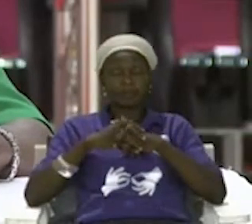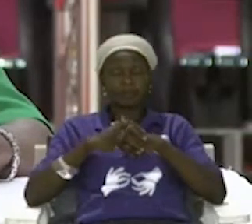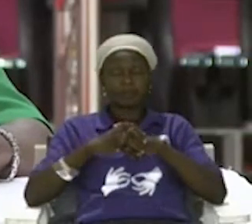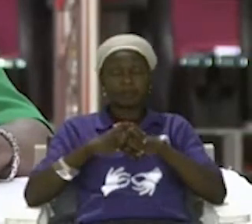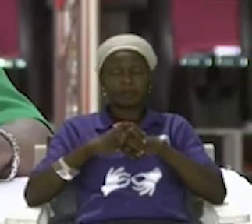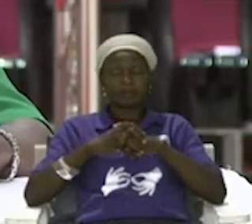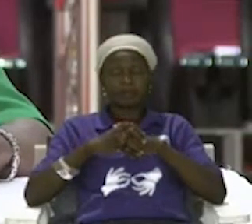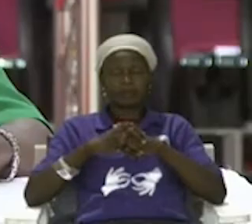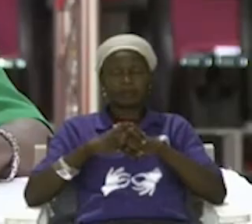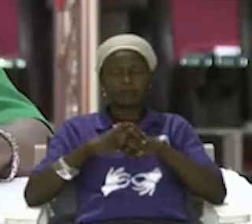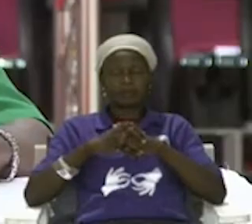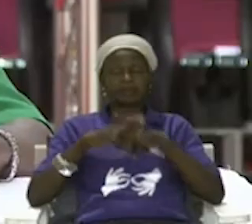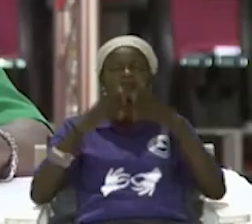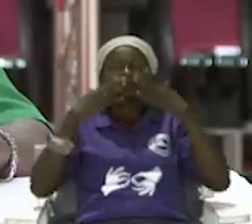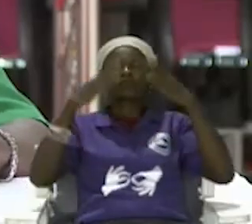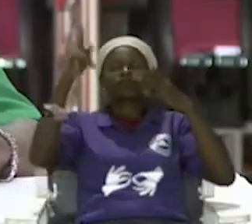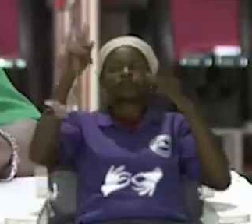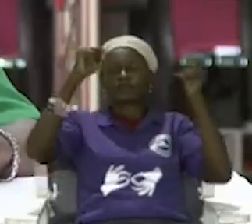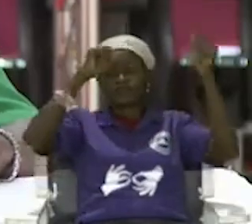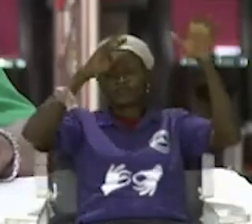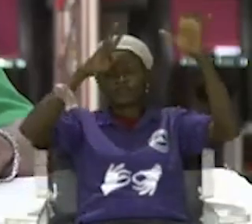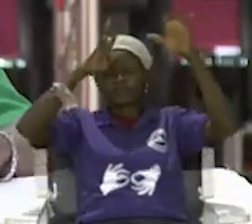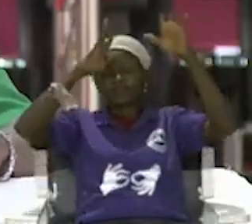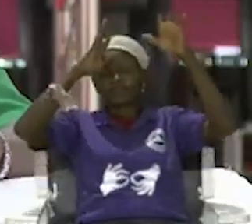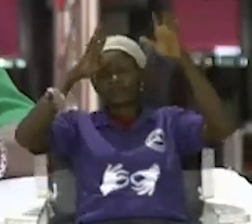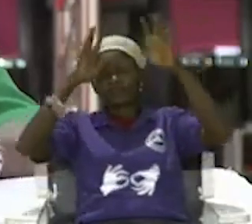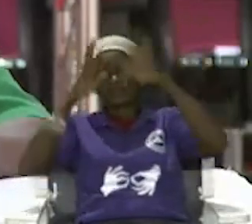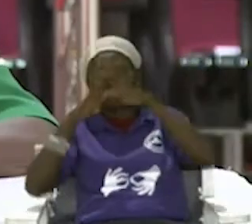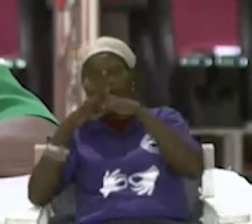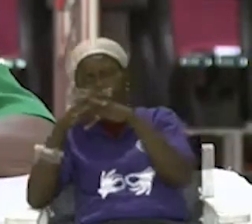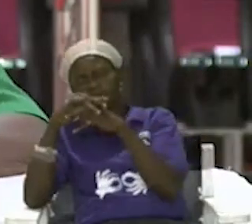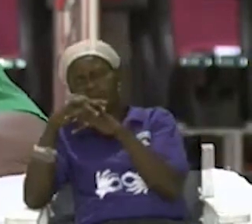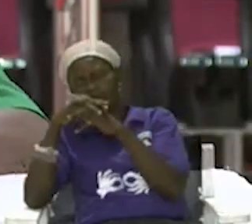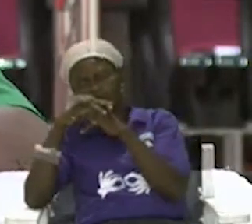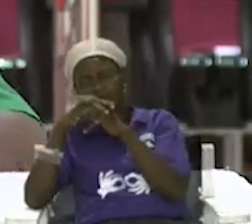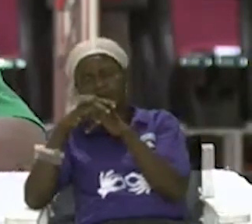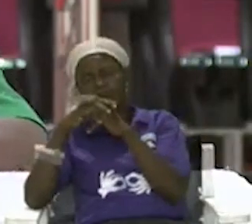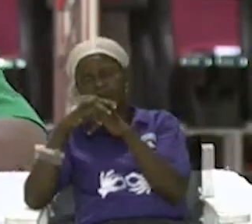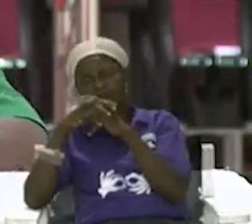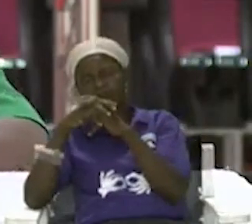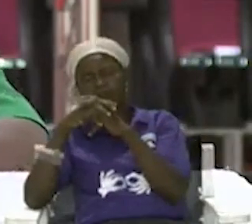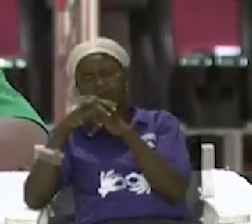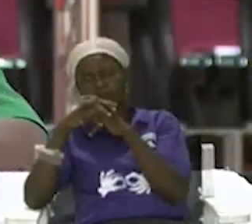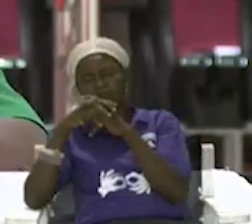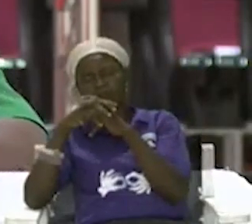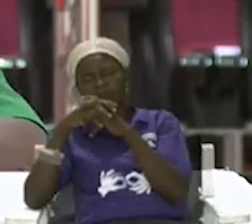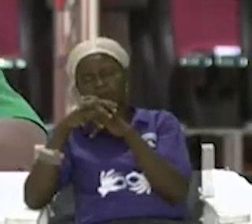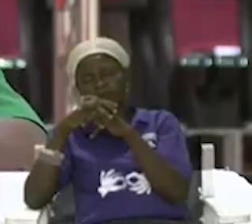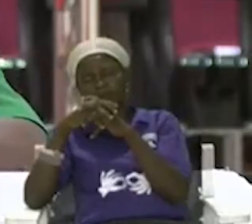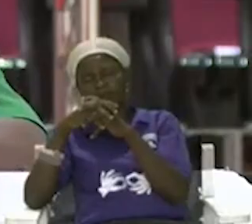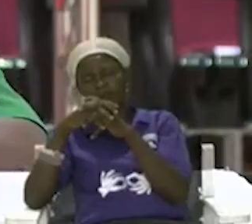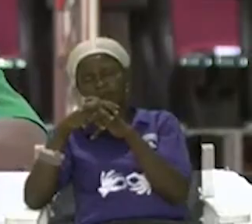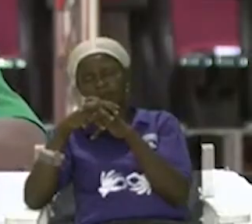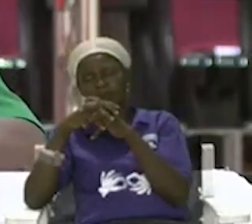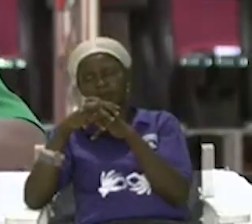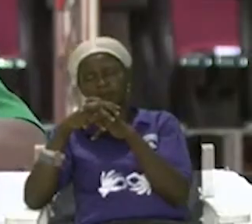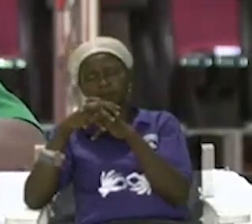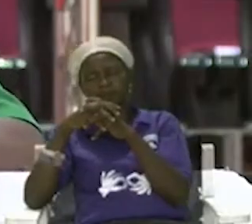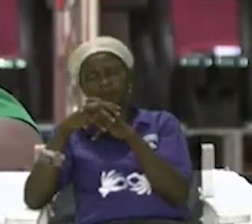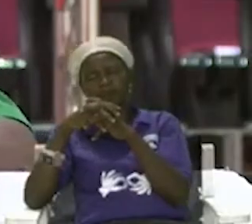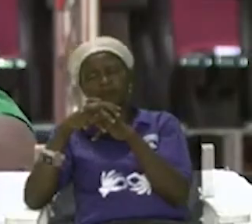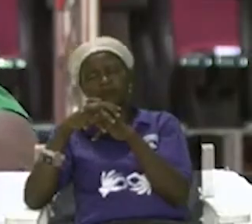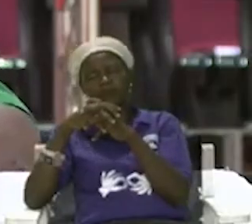Thank you, Father. Oh Lord, thank you,